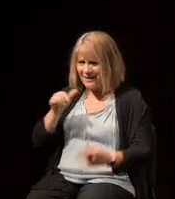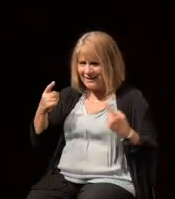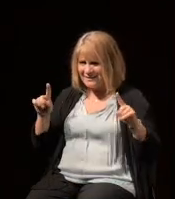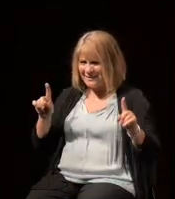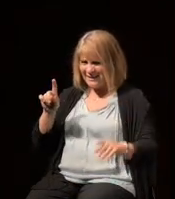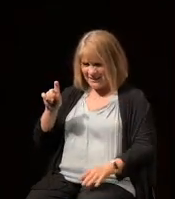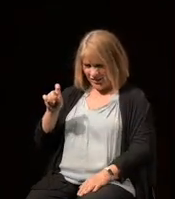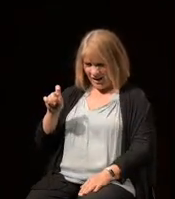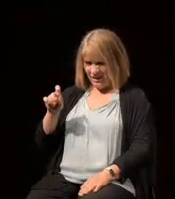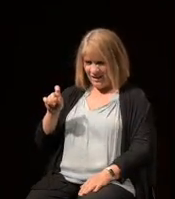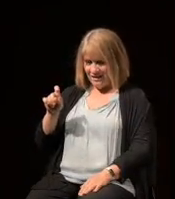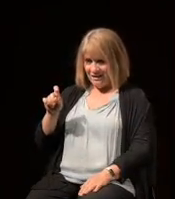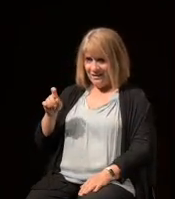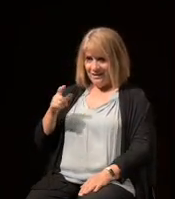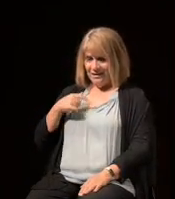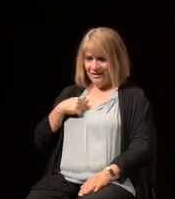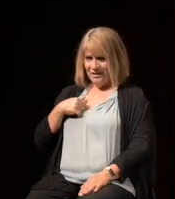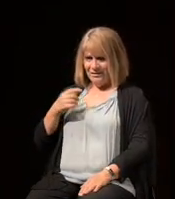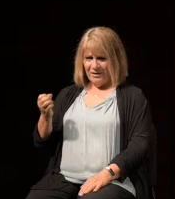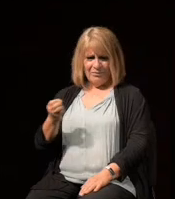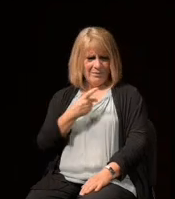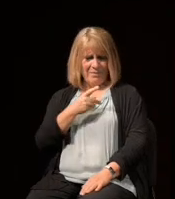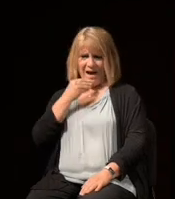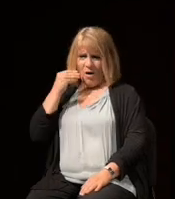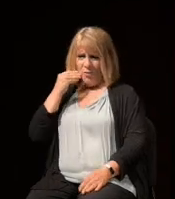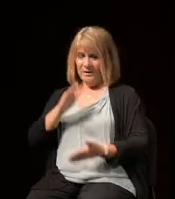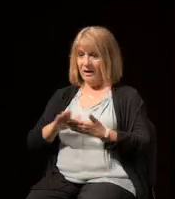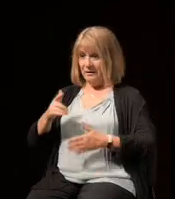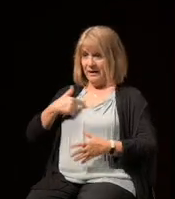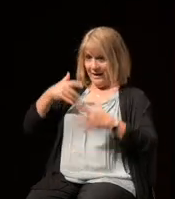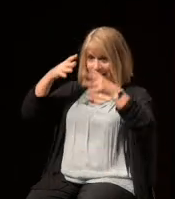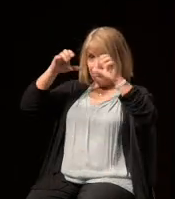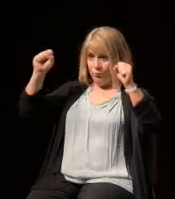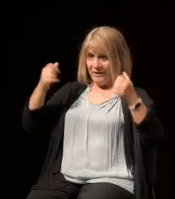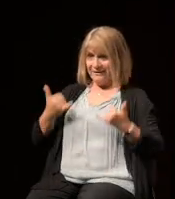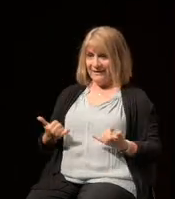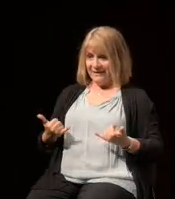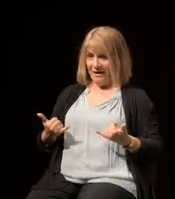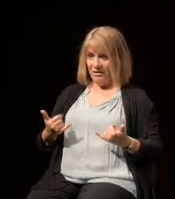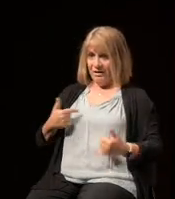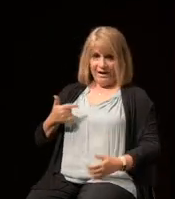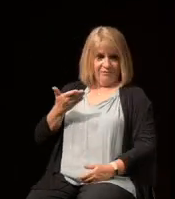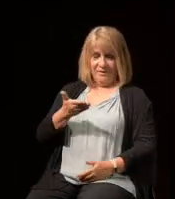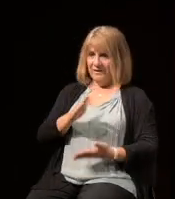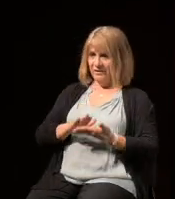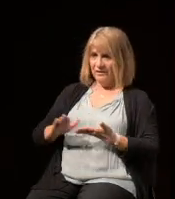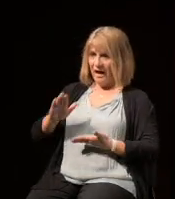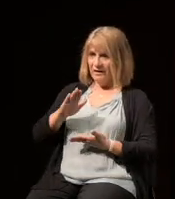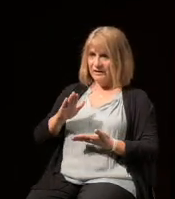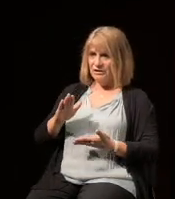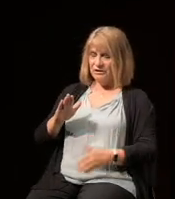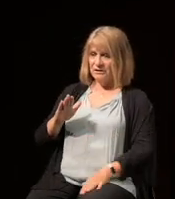So I went back to my college and I'm the president at this point. That means I've been at the college for at least, you know,